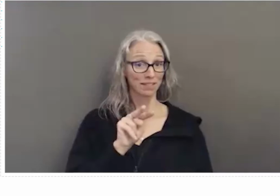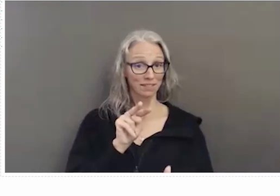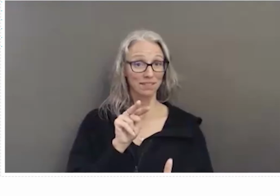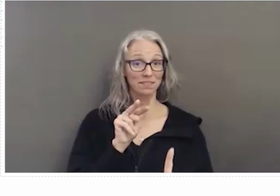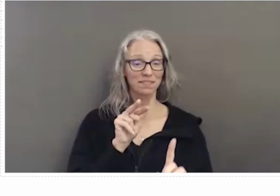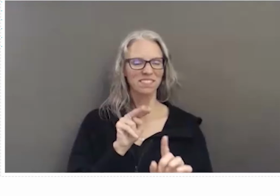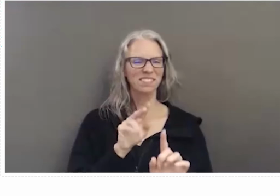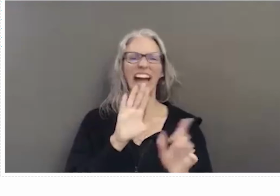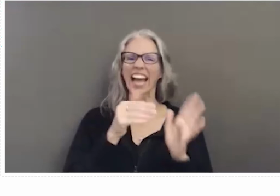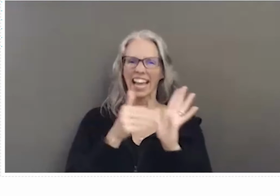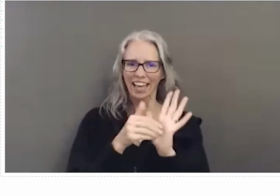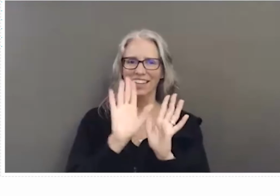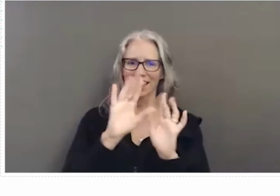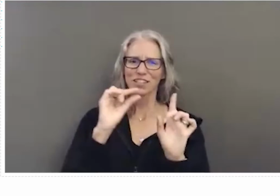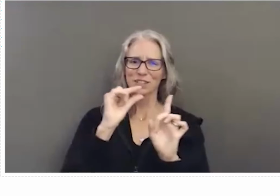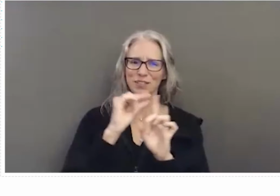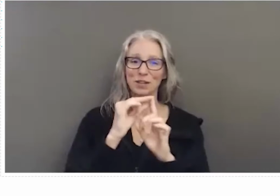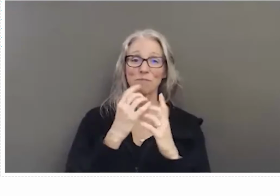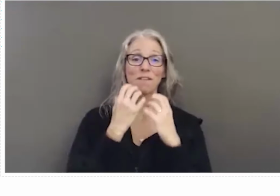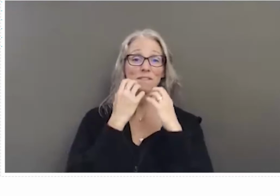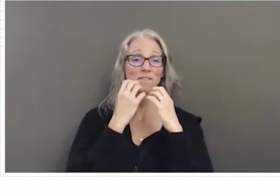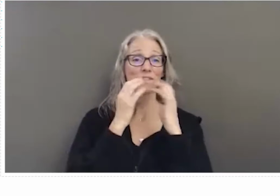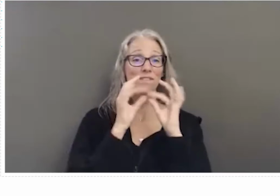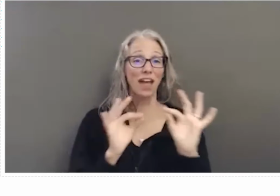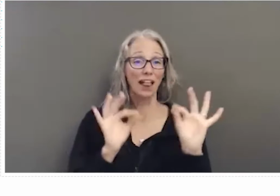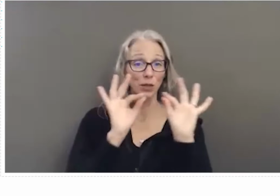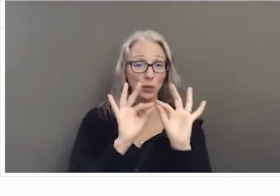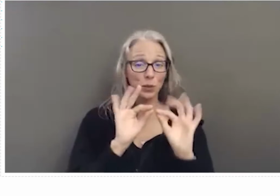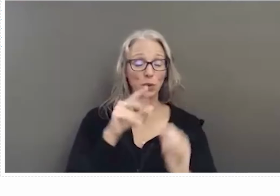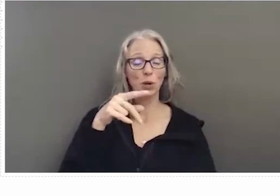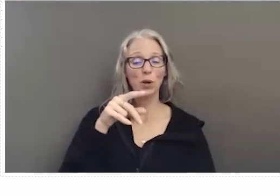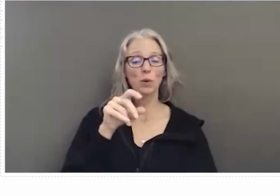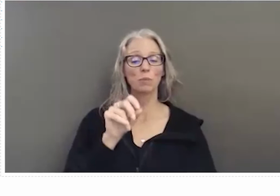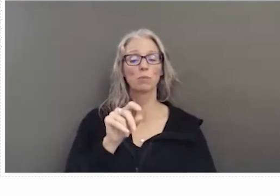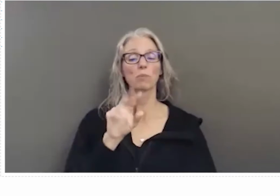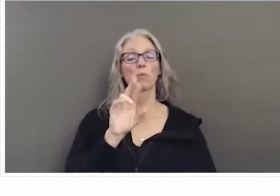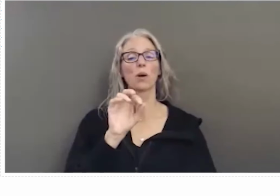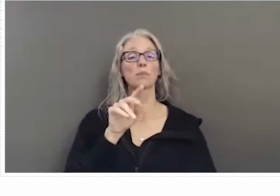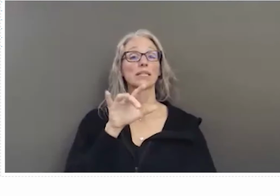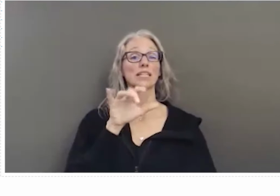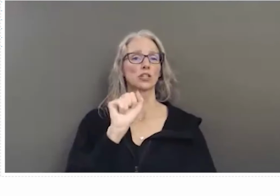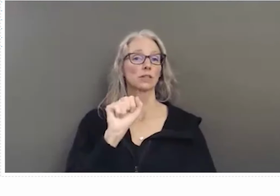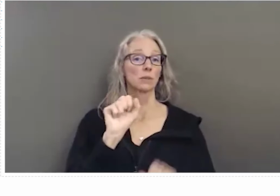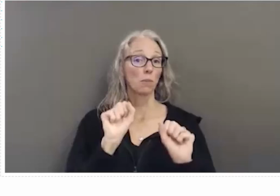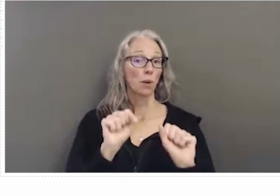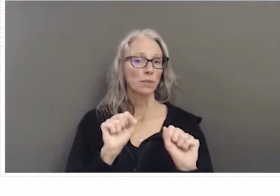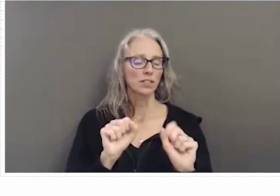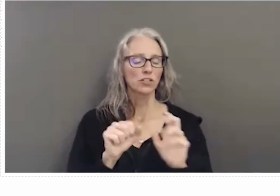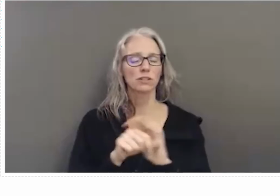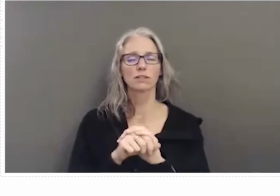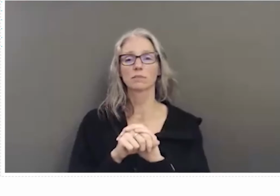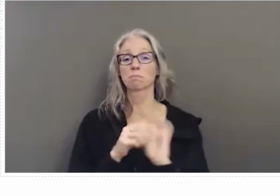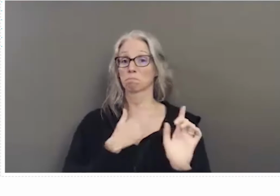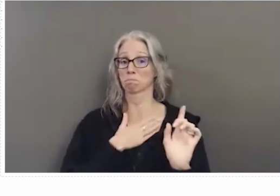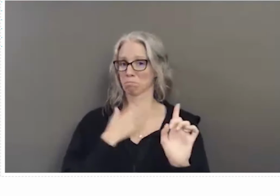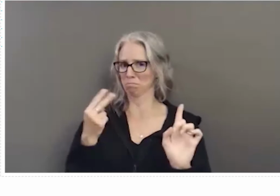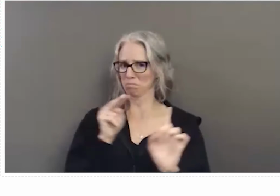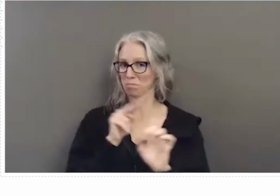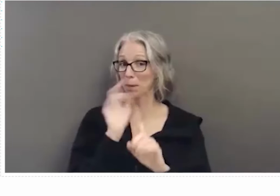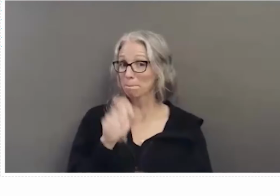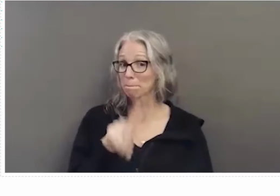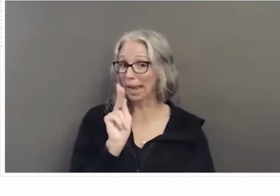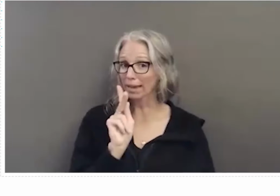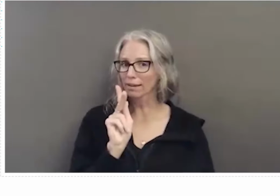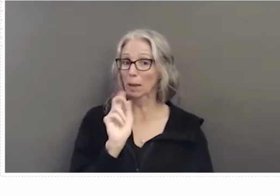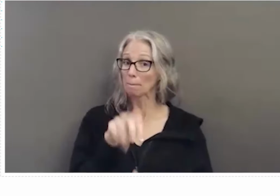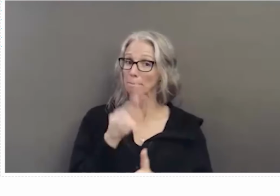value propositions is, as a bank, we are consistently evolving and shifting and changing. And